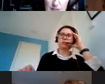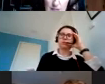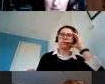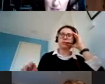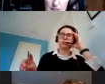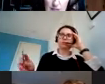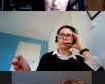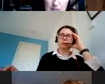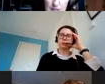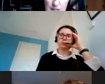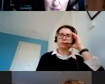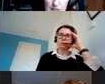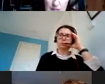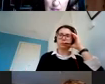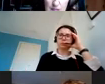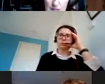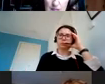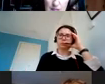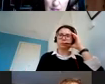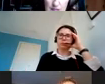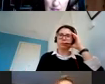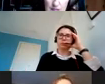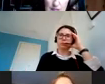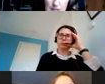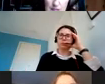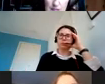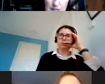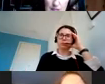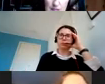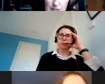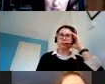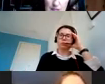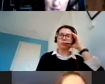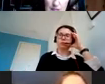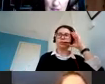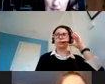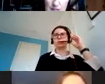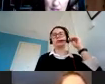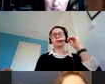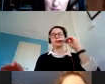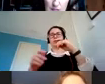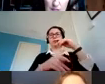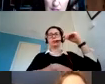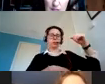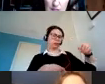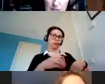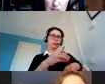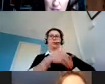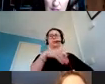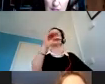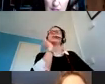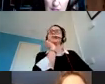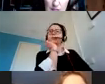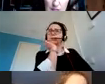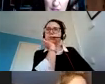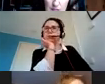the development of corporate liability for human rights violation in Italian legal system. Here the point